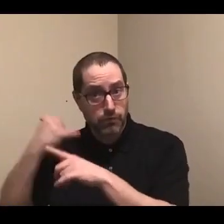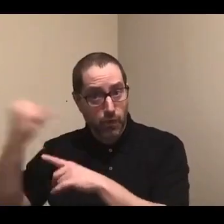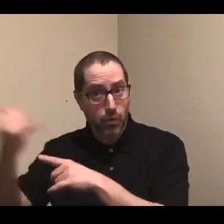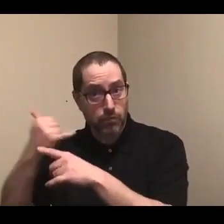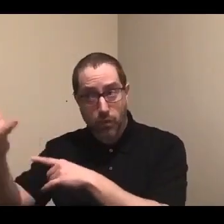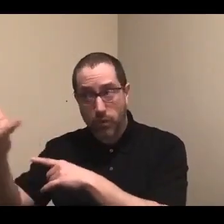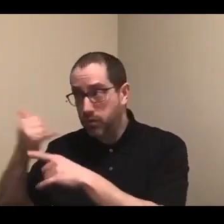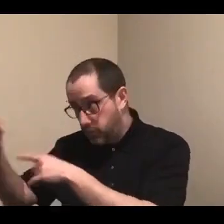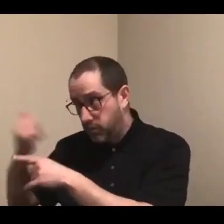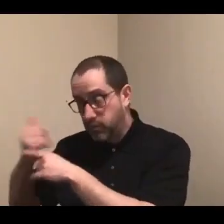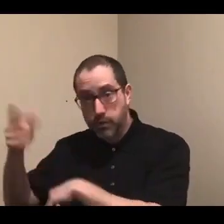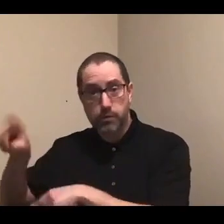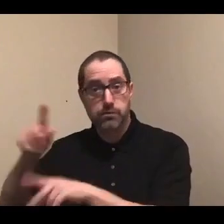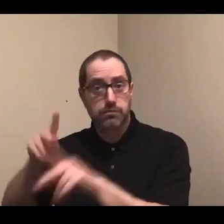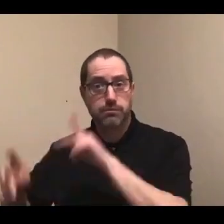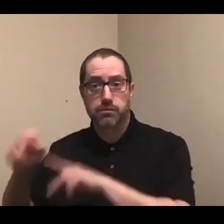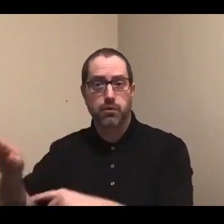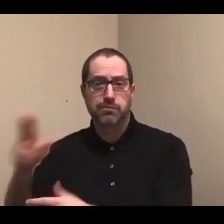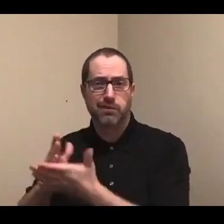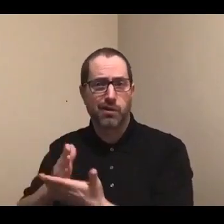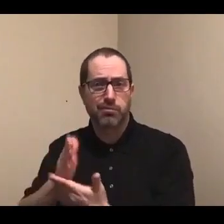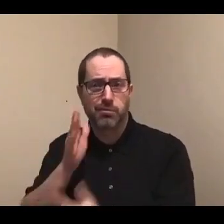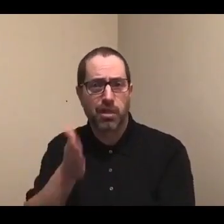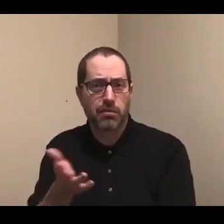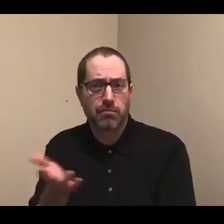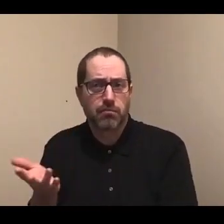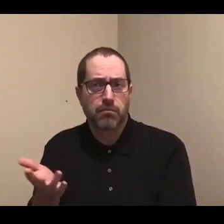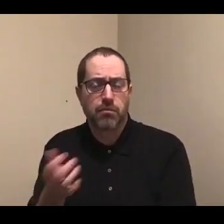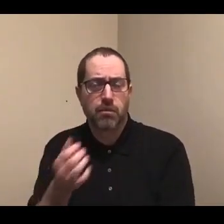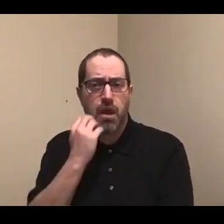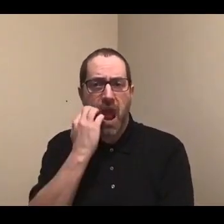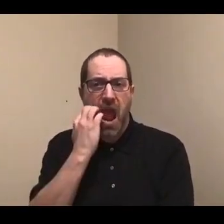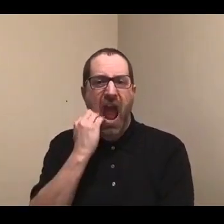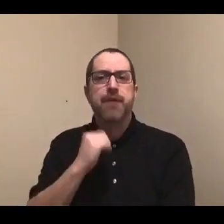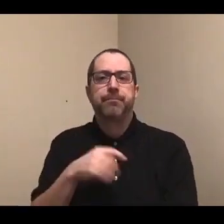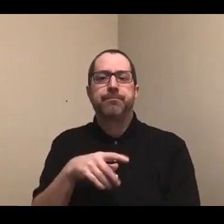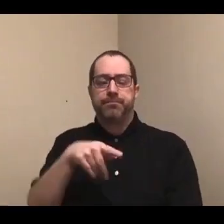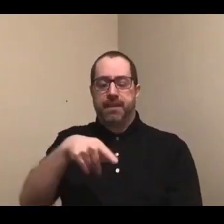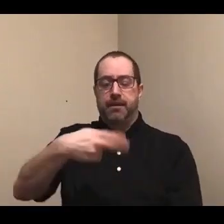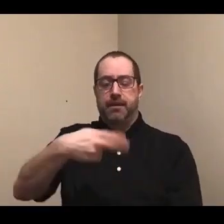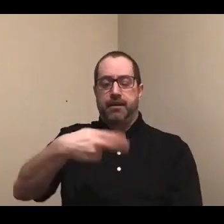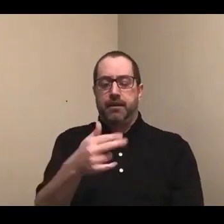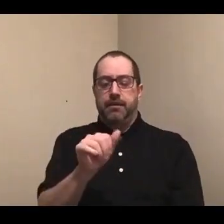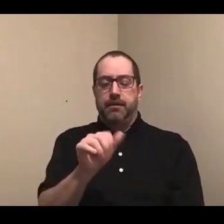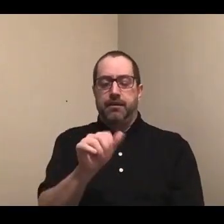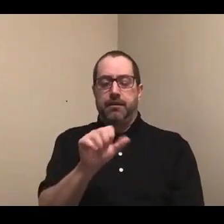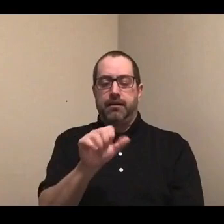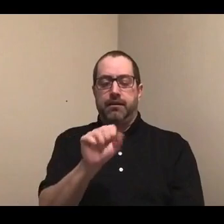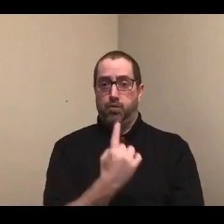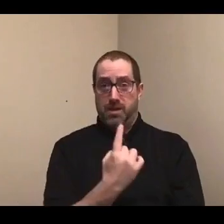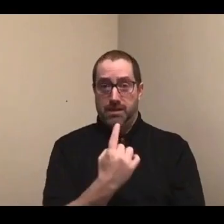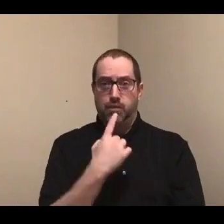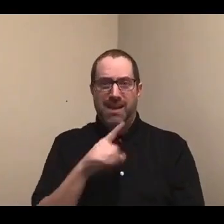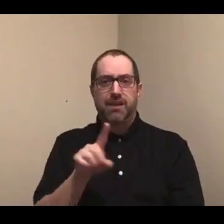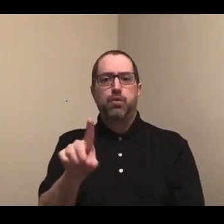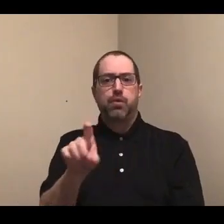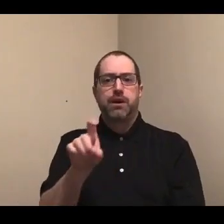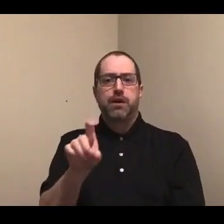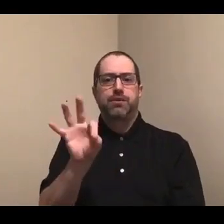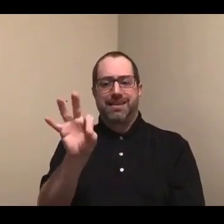been told that? I'll start on that. There was, in our phase 1 category, there was 190,000 individuals in the province that we had